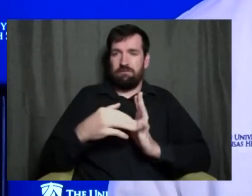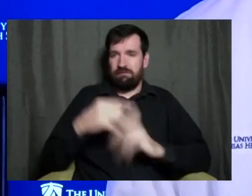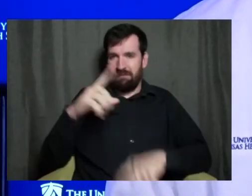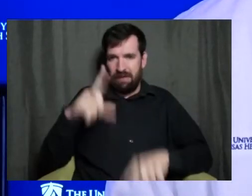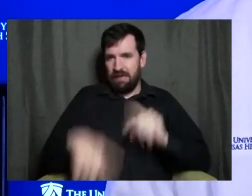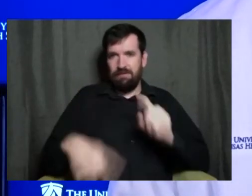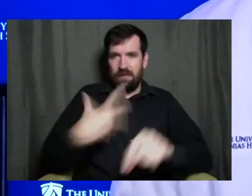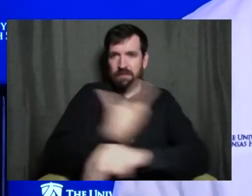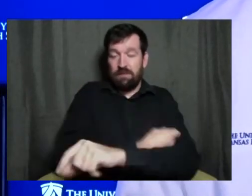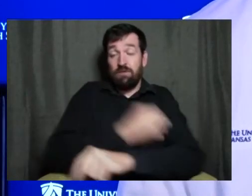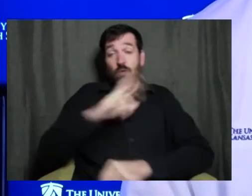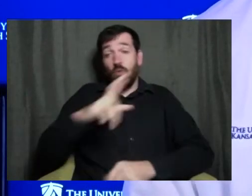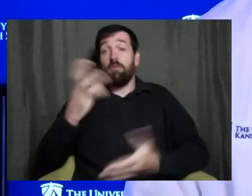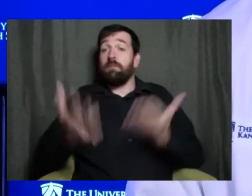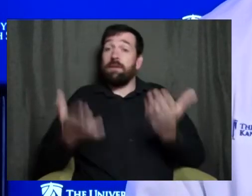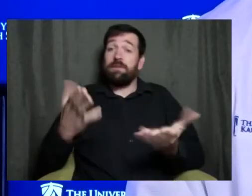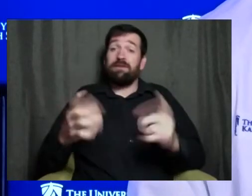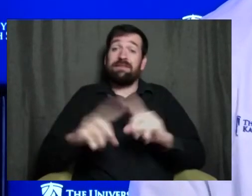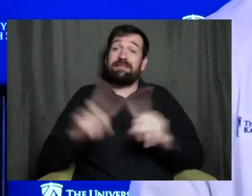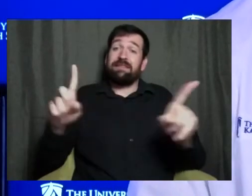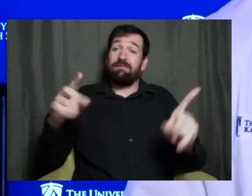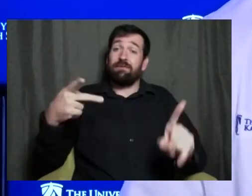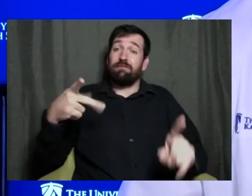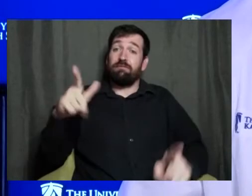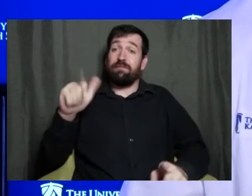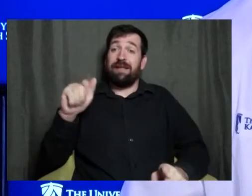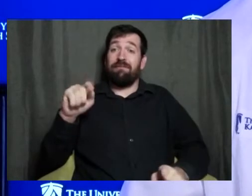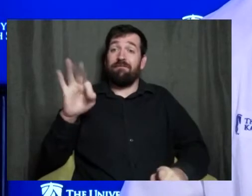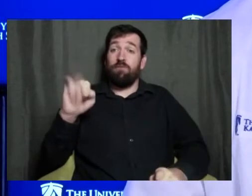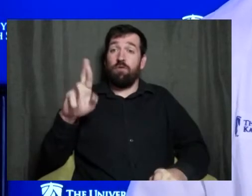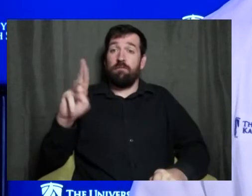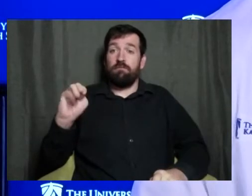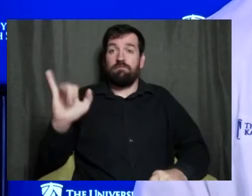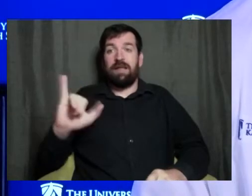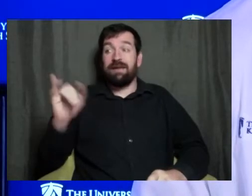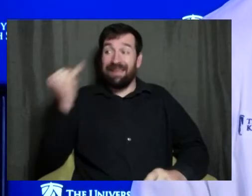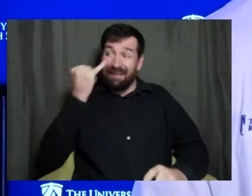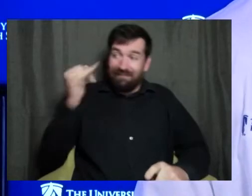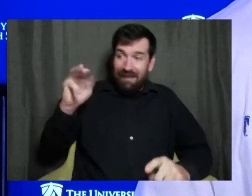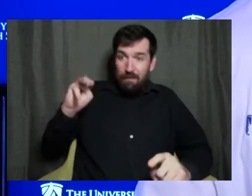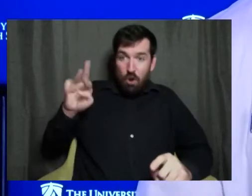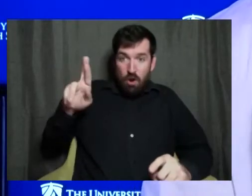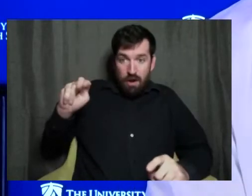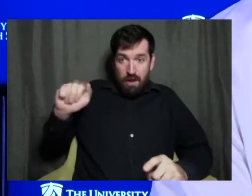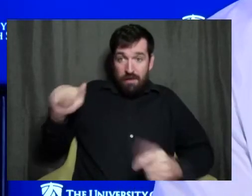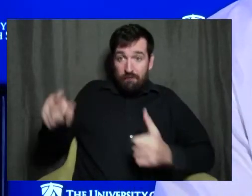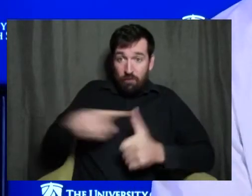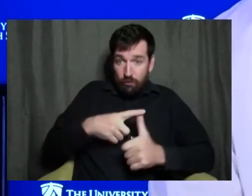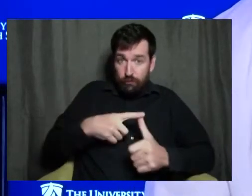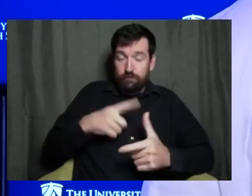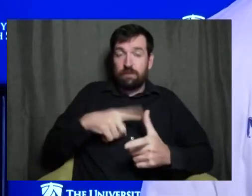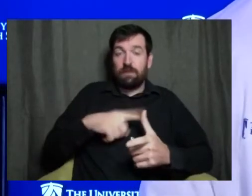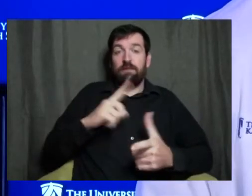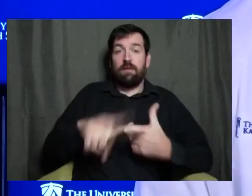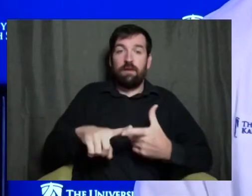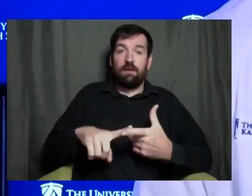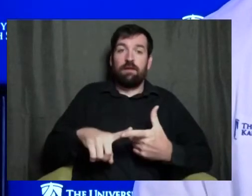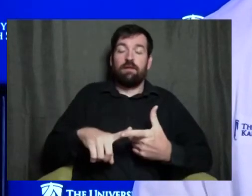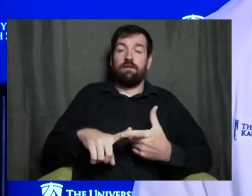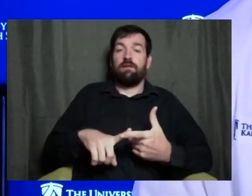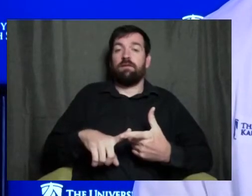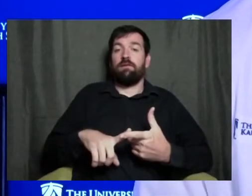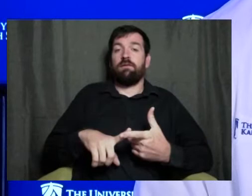again, maybe go with a different platform, like if you got an mRNA vaccine to start, getting